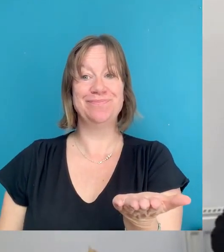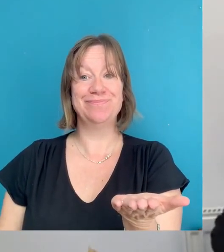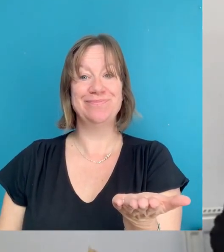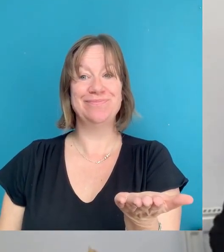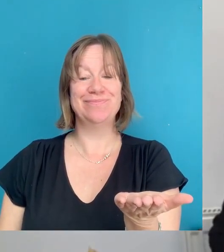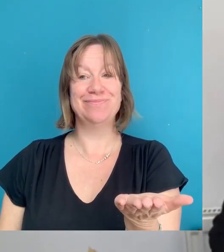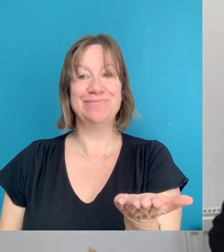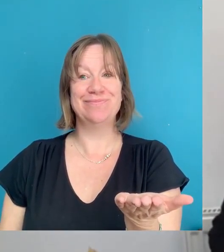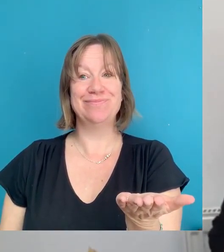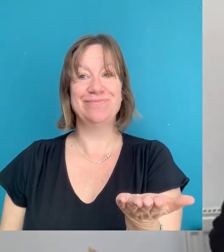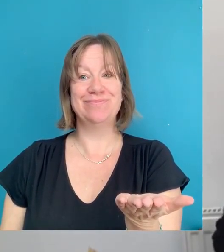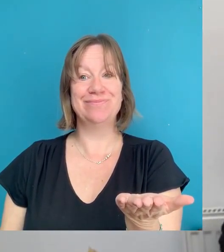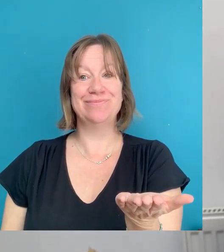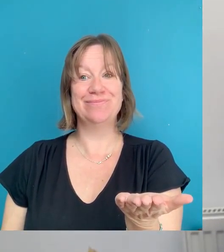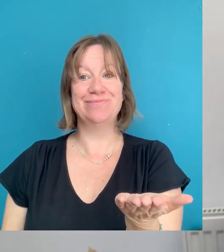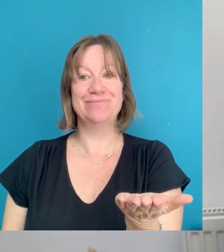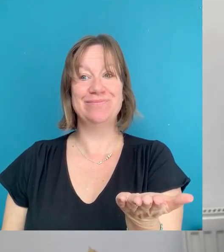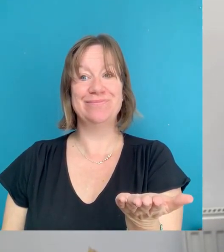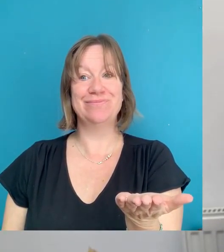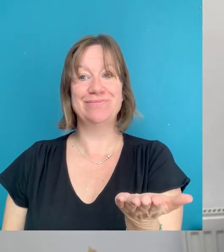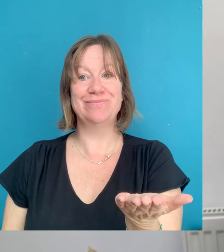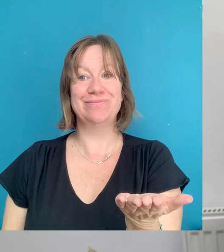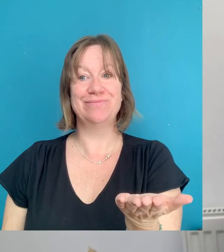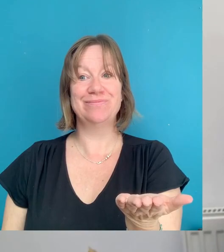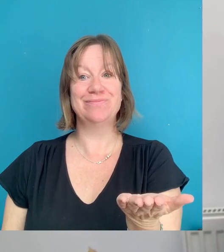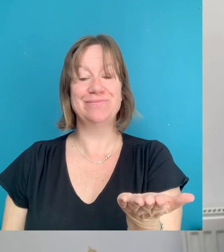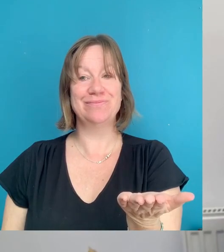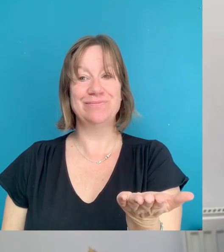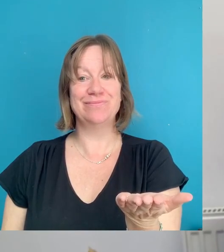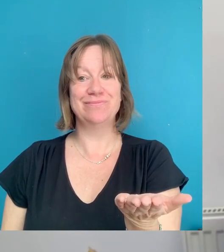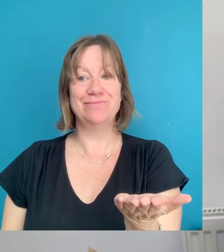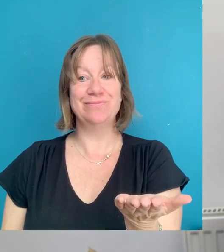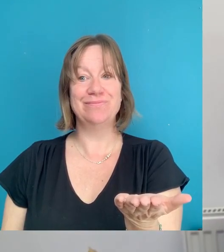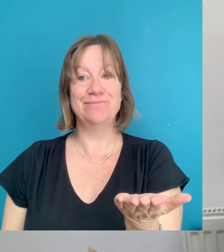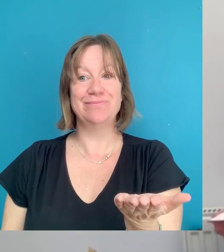and place it on top, all of that.